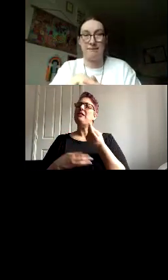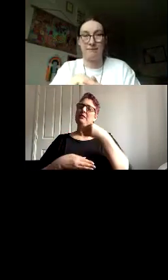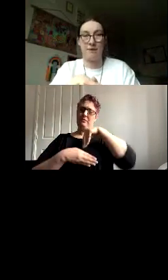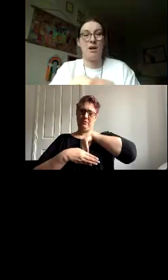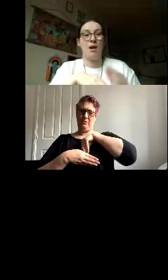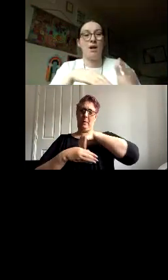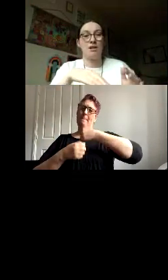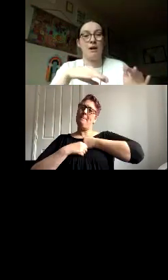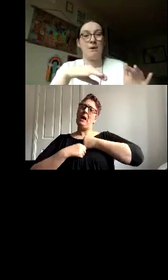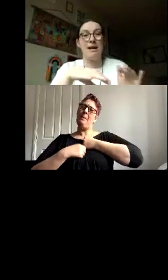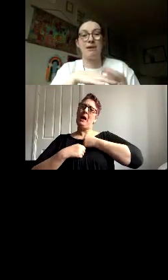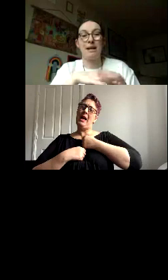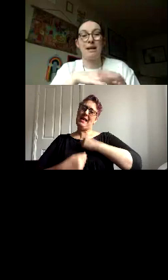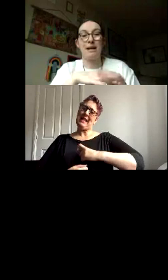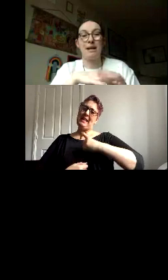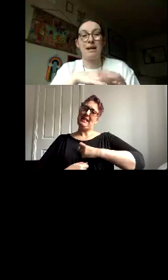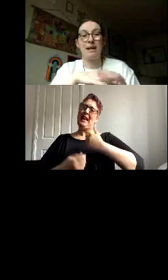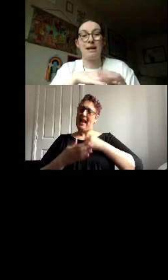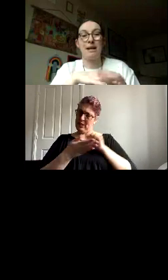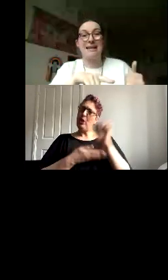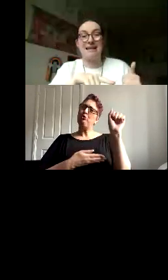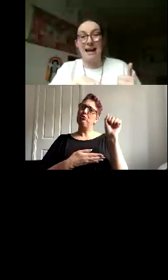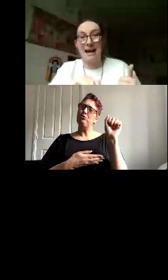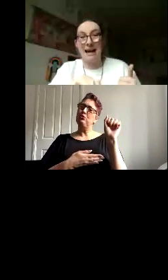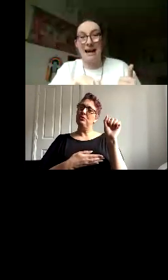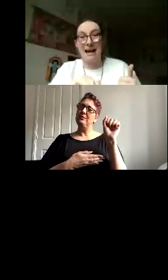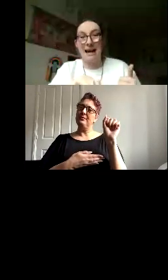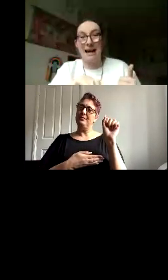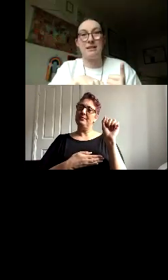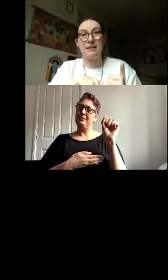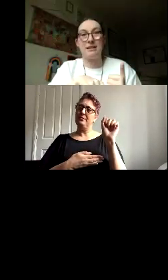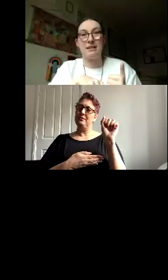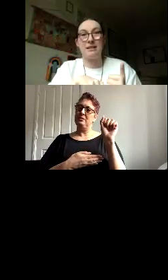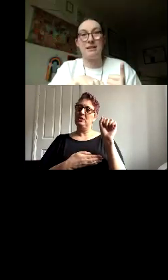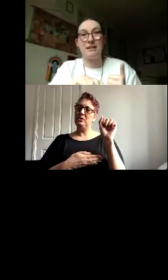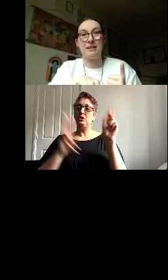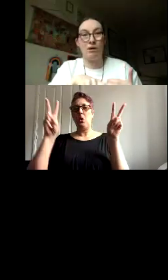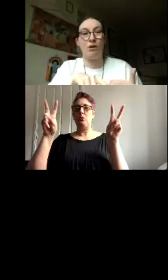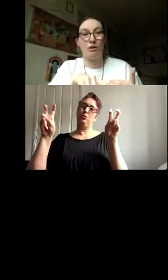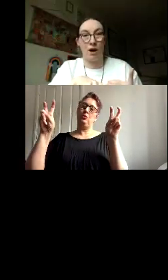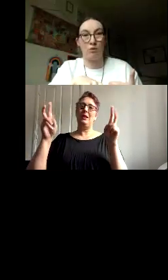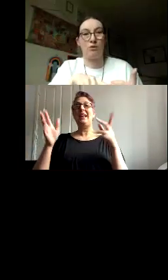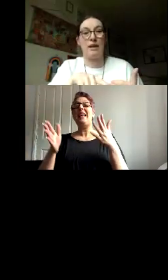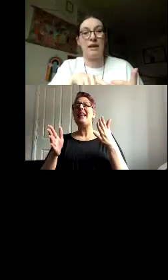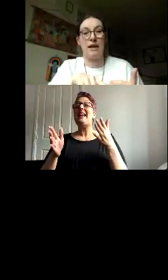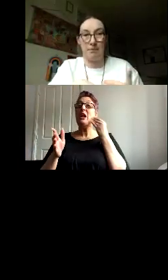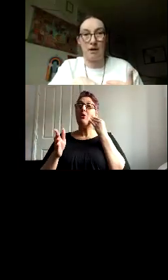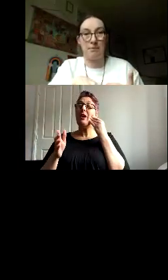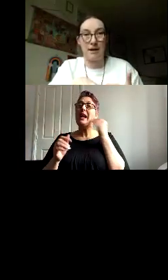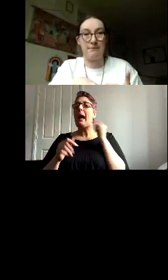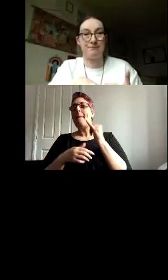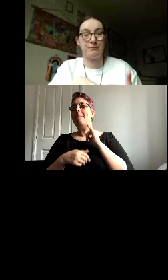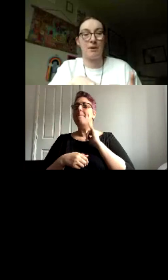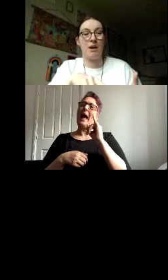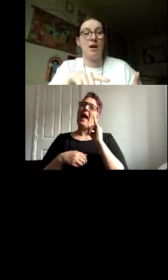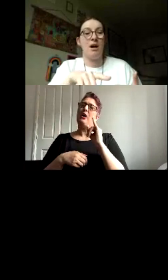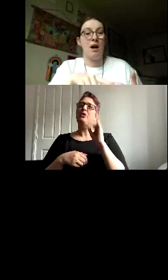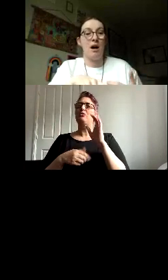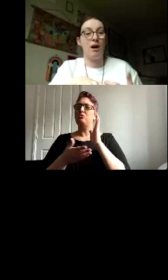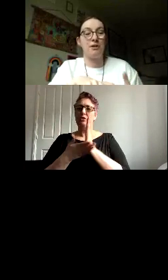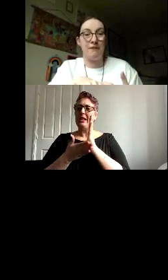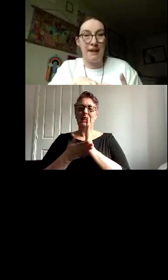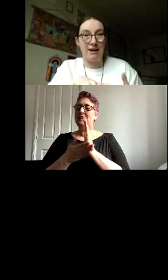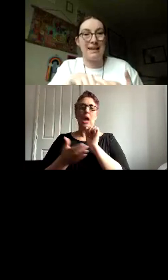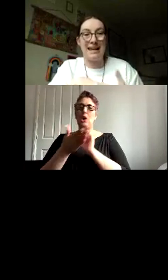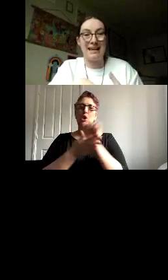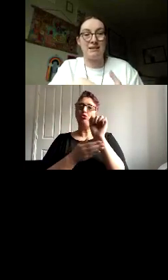identity. So hearing impaired is an outdated term which is not culturally appropriate.